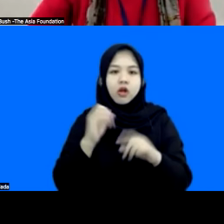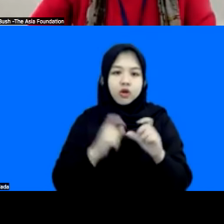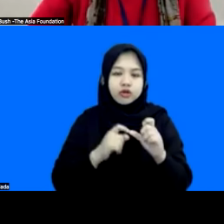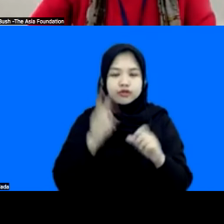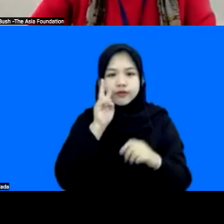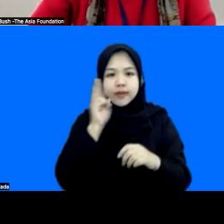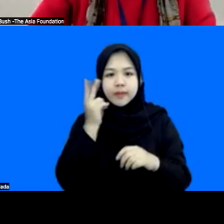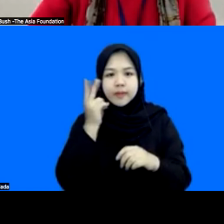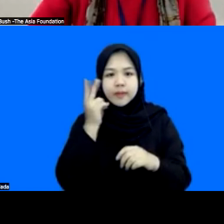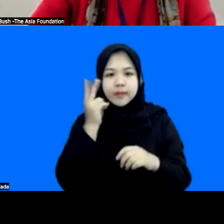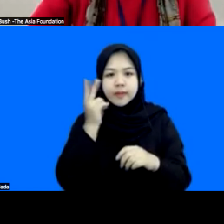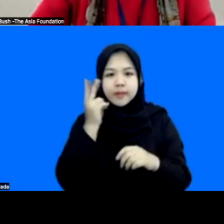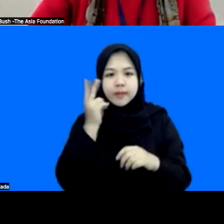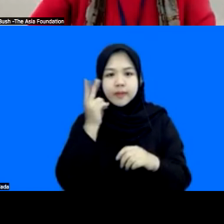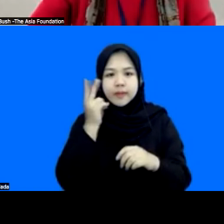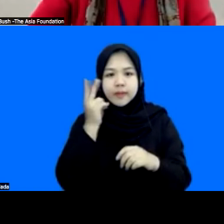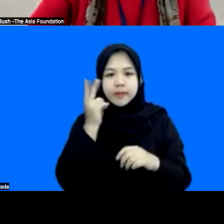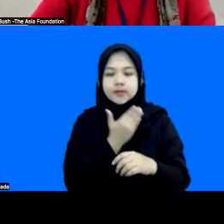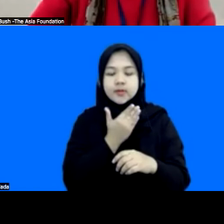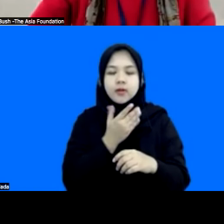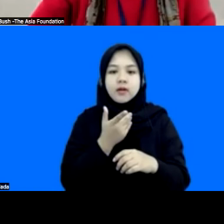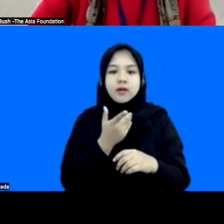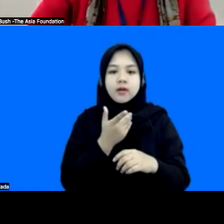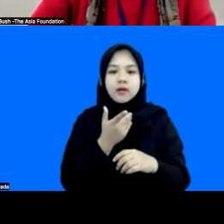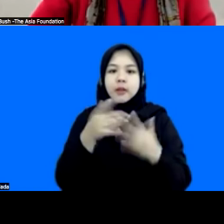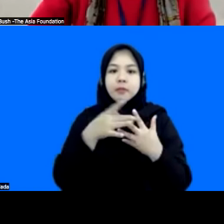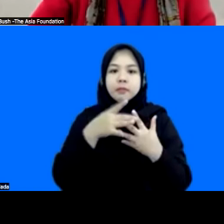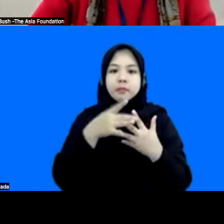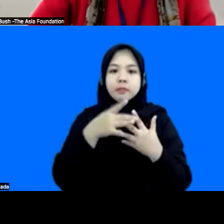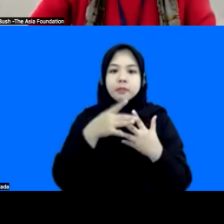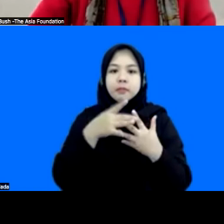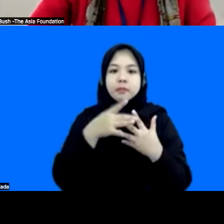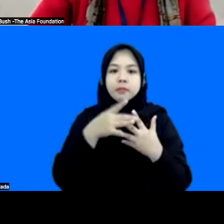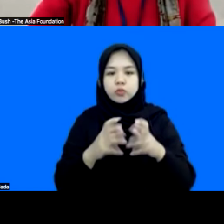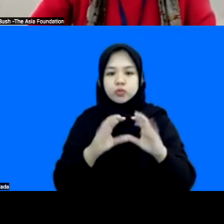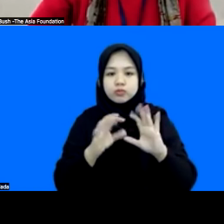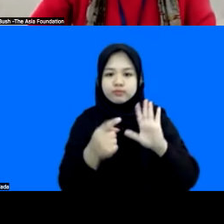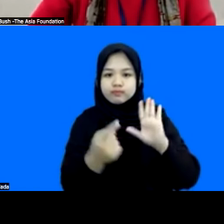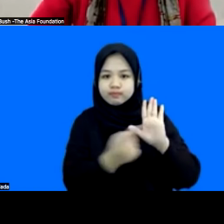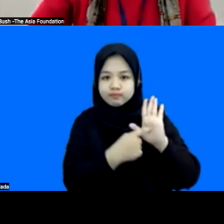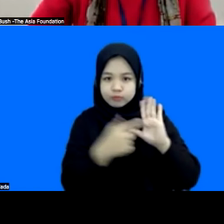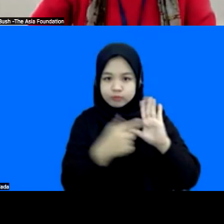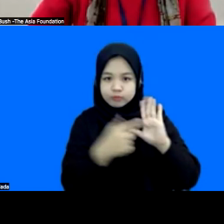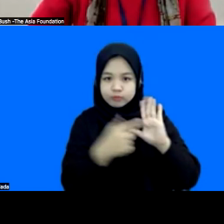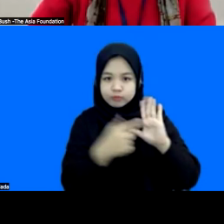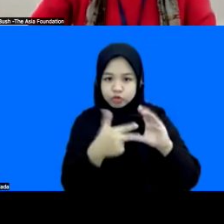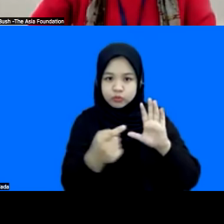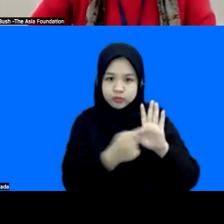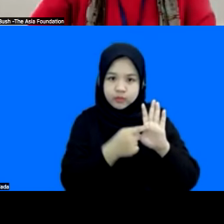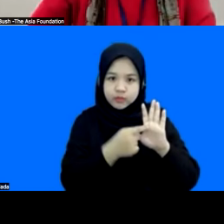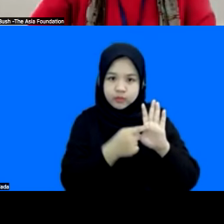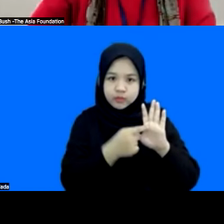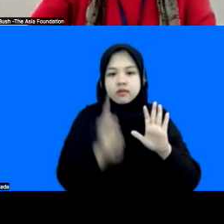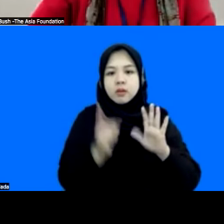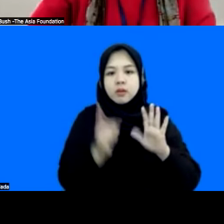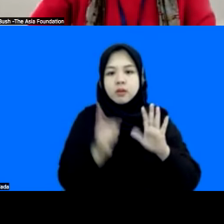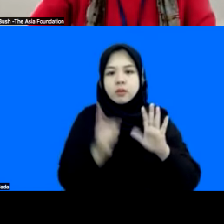globe icon at the bottom of your Zoom page, and that should take you to the drop-down list of available languages. You can see it on the